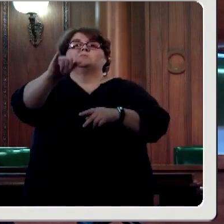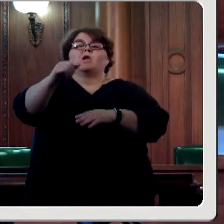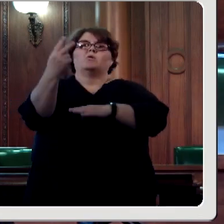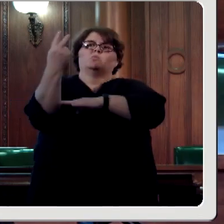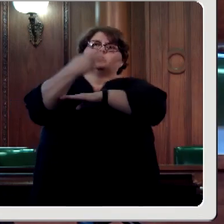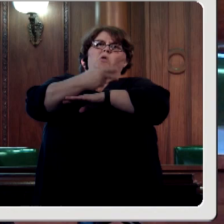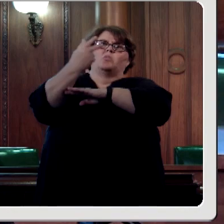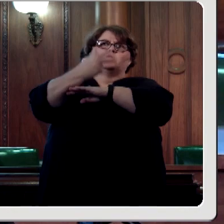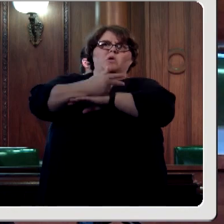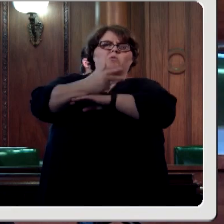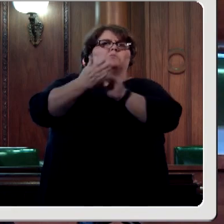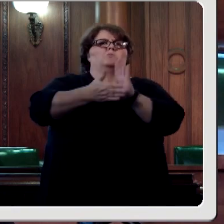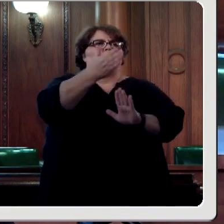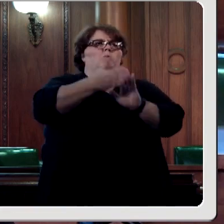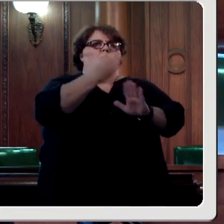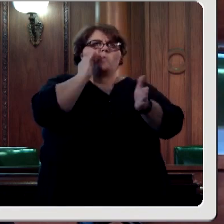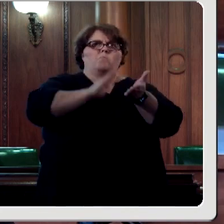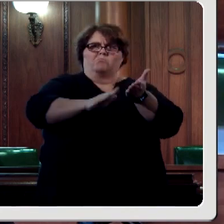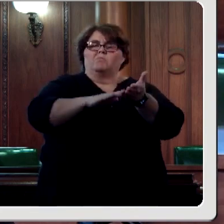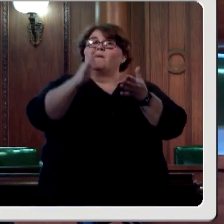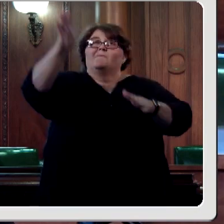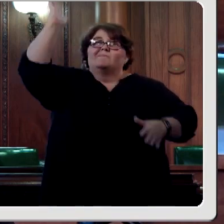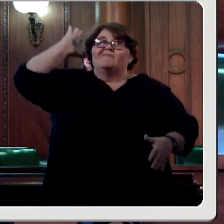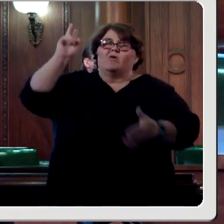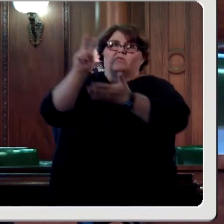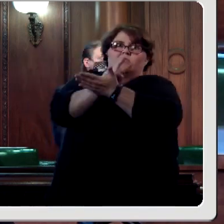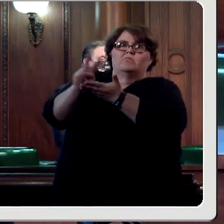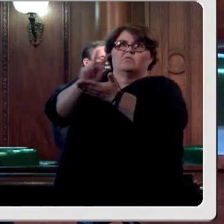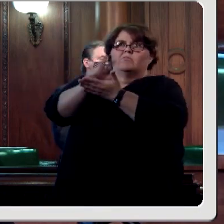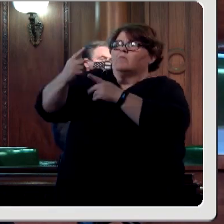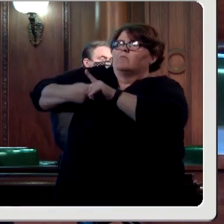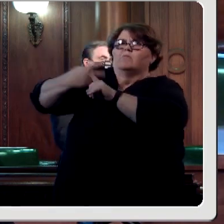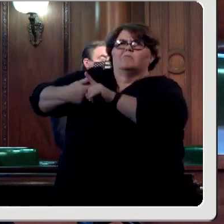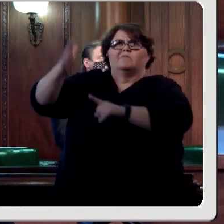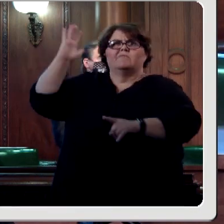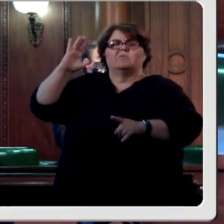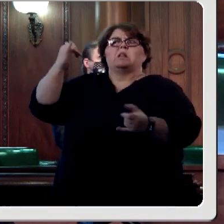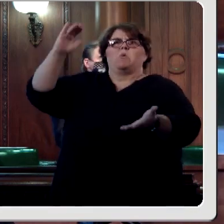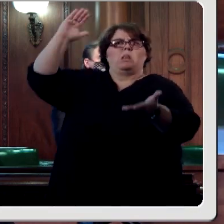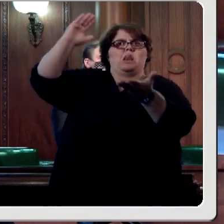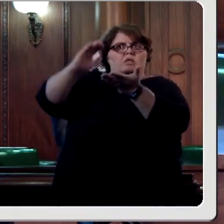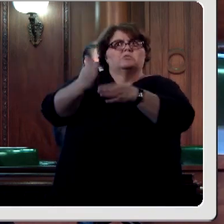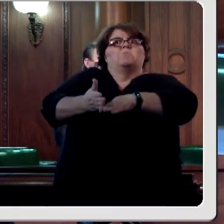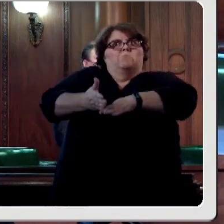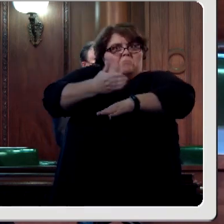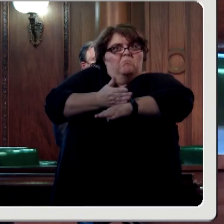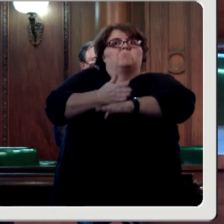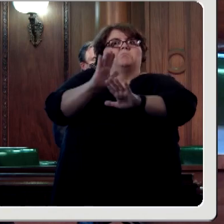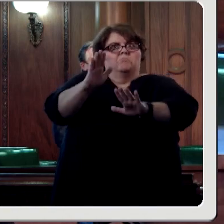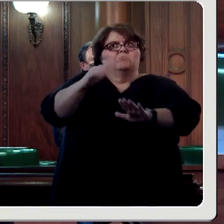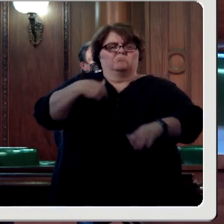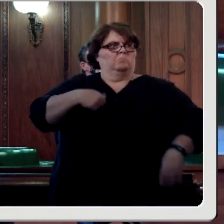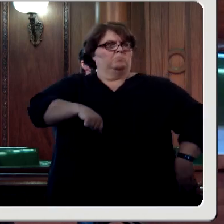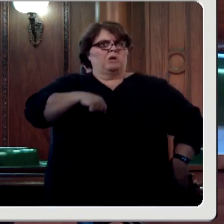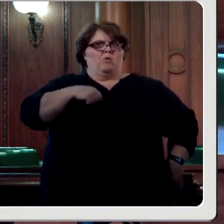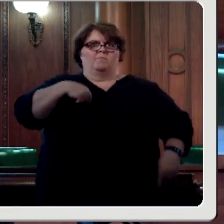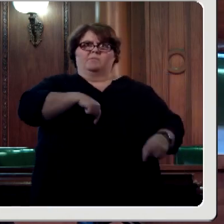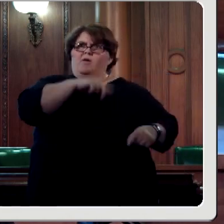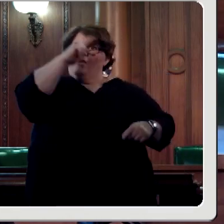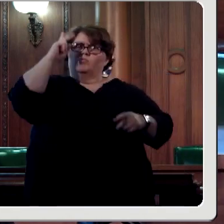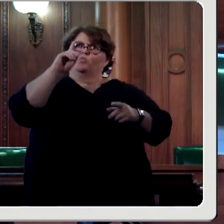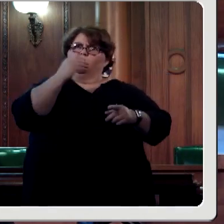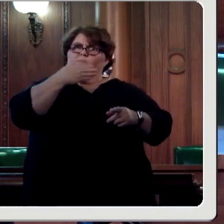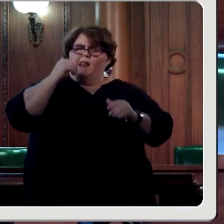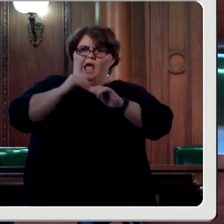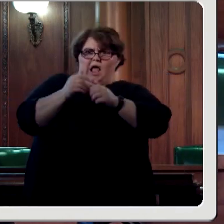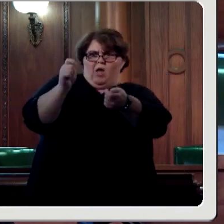this disease. We are proud of that. We have expanded our access to treatment,